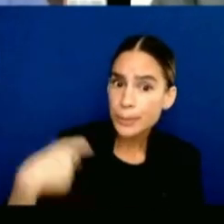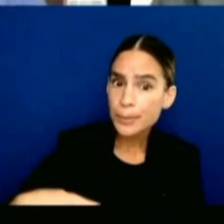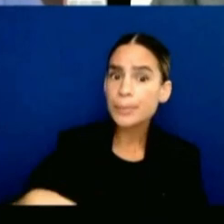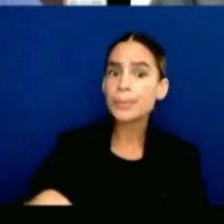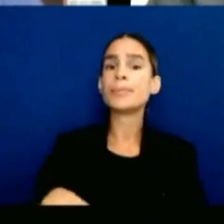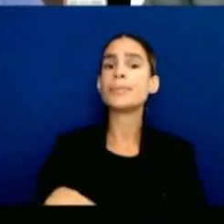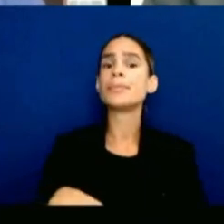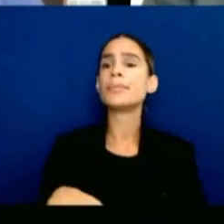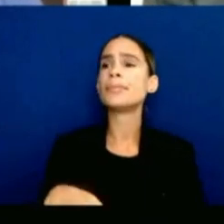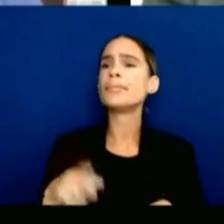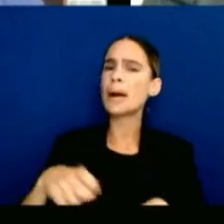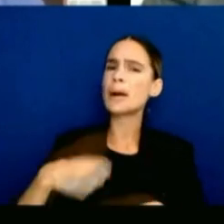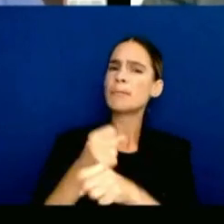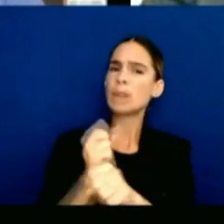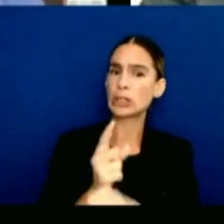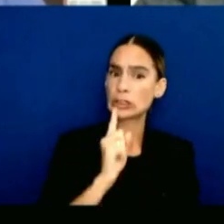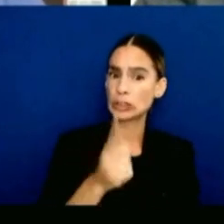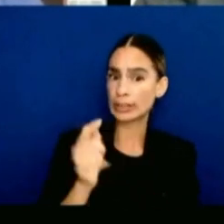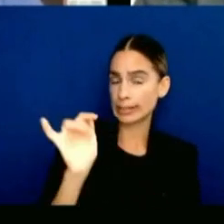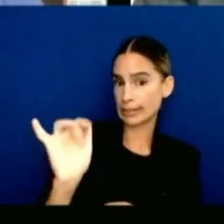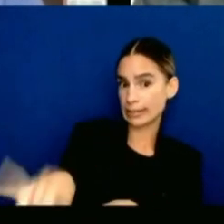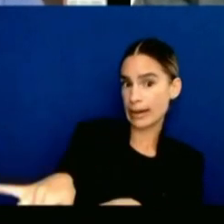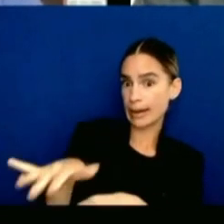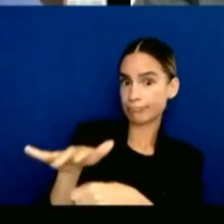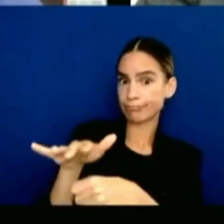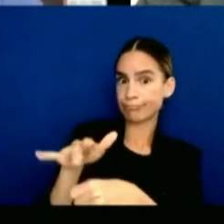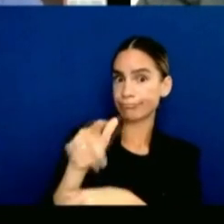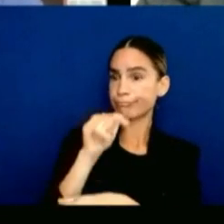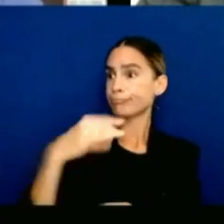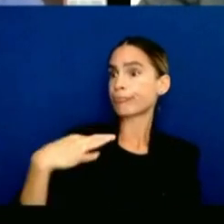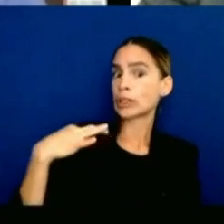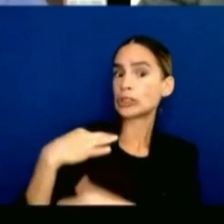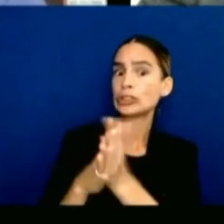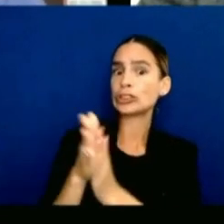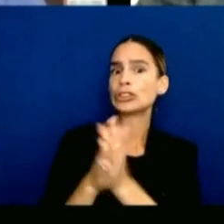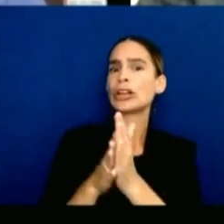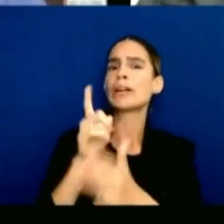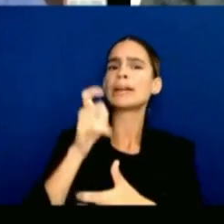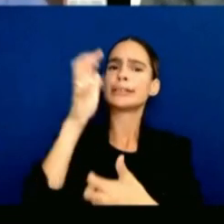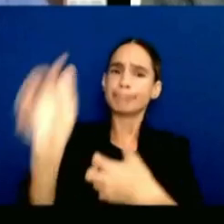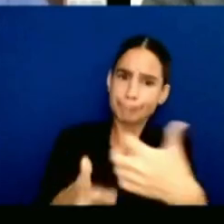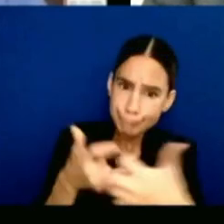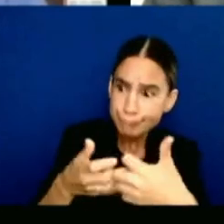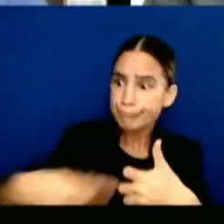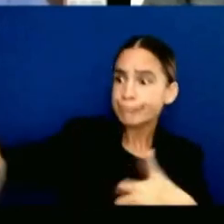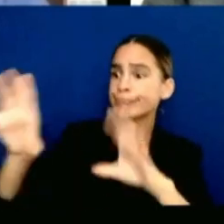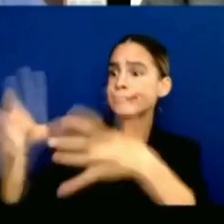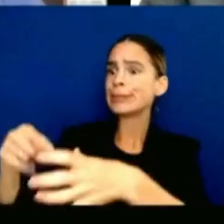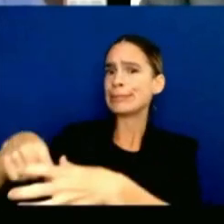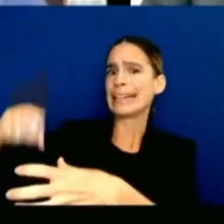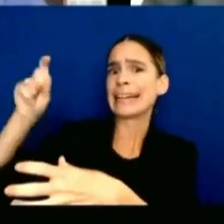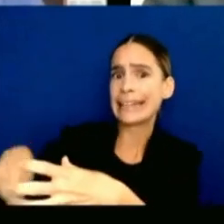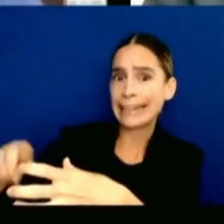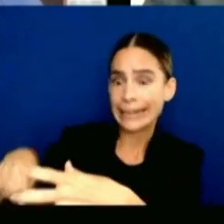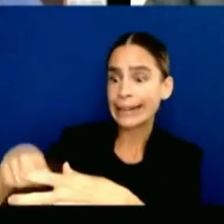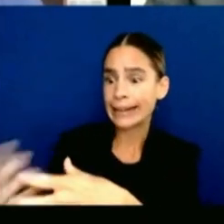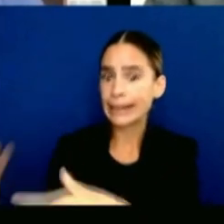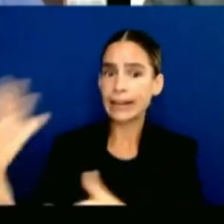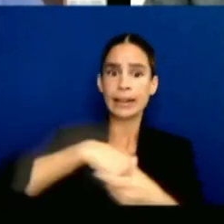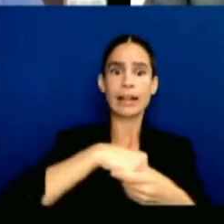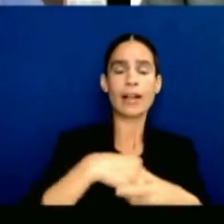there ways, based on past experience, where we are sure that outreach will work and we will get people to sign up from those